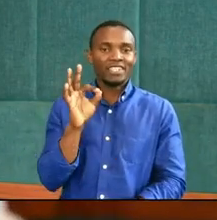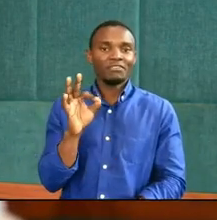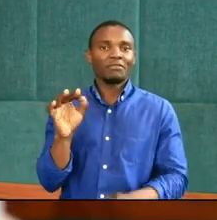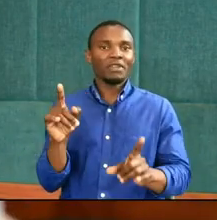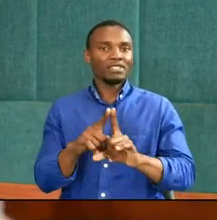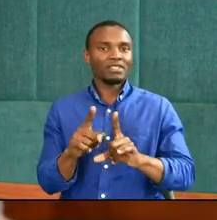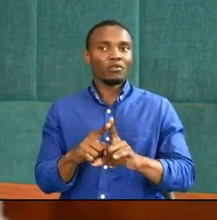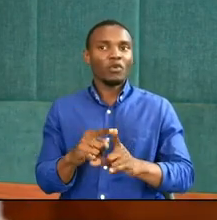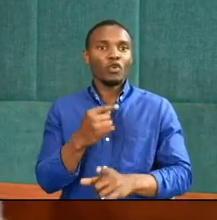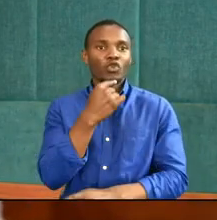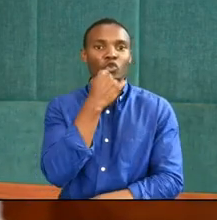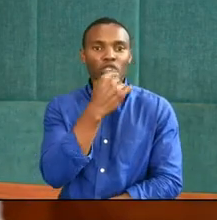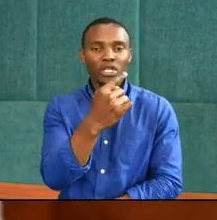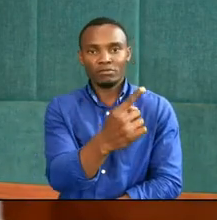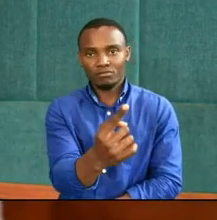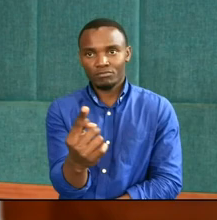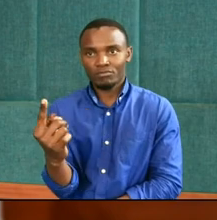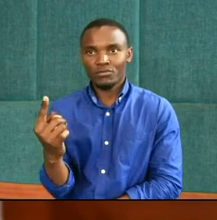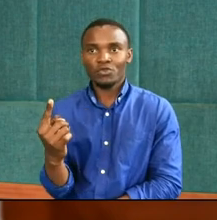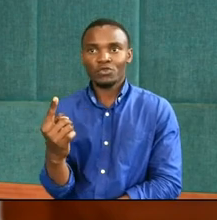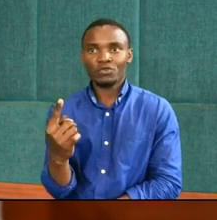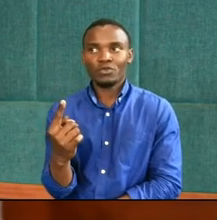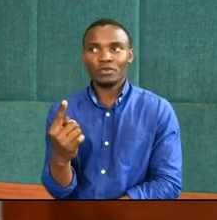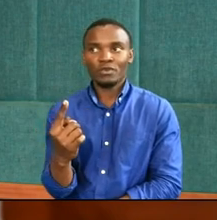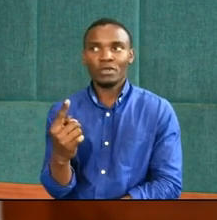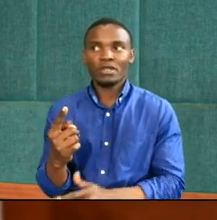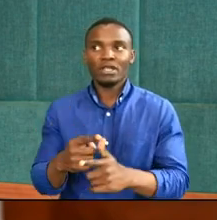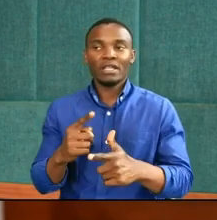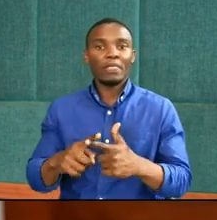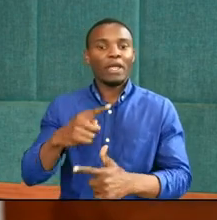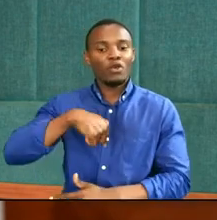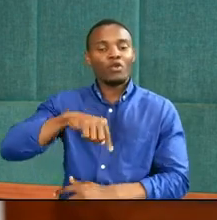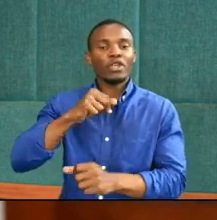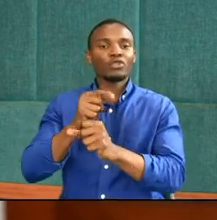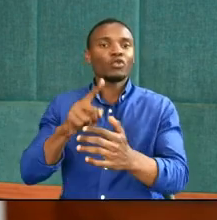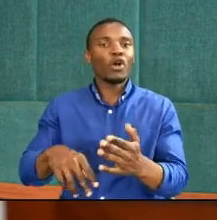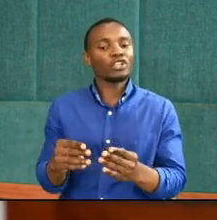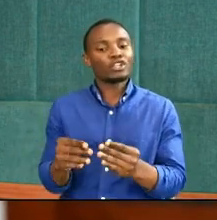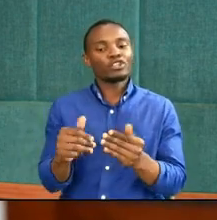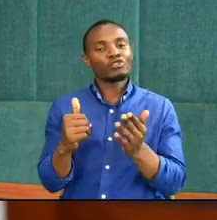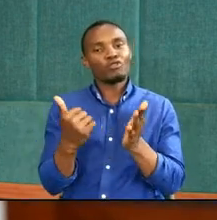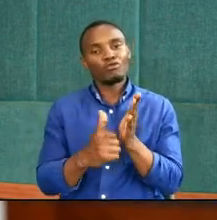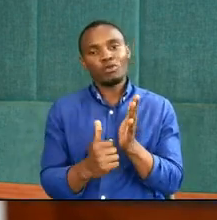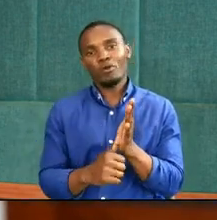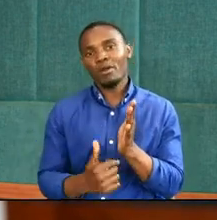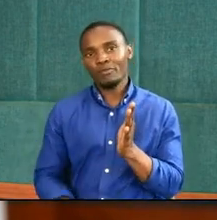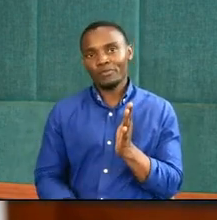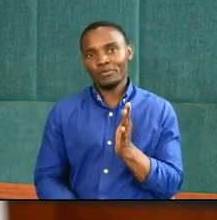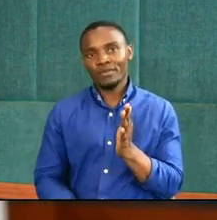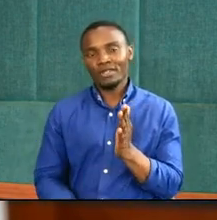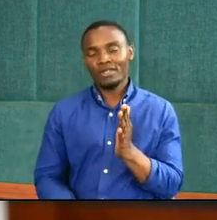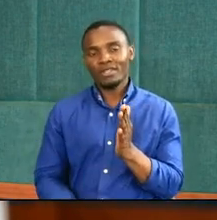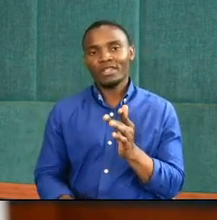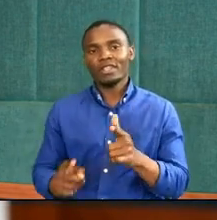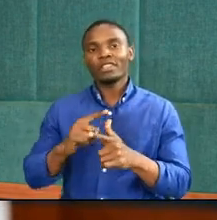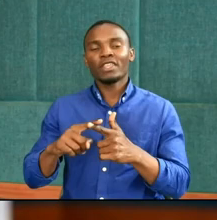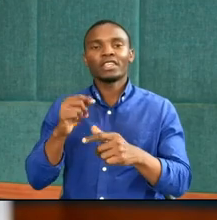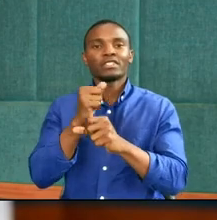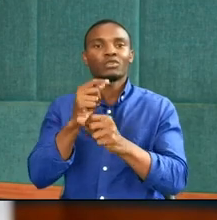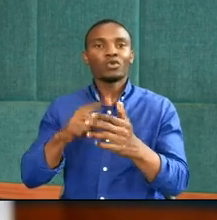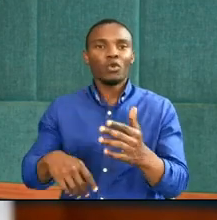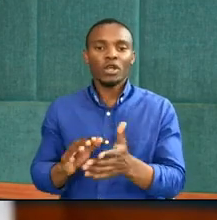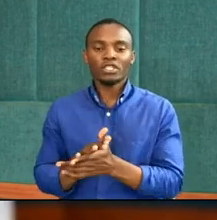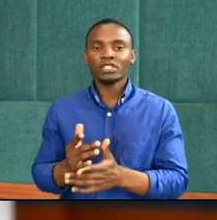to the forefront of your mind so that we can deal with it, so that it doesn't prevent us